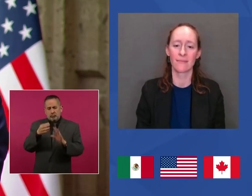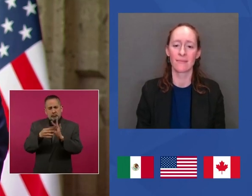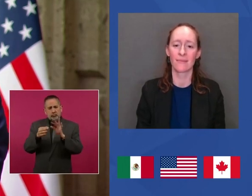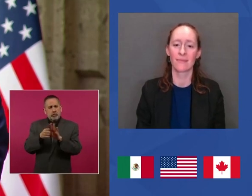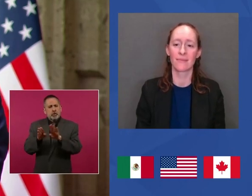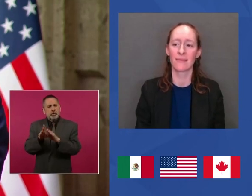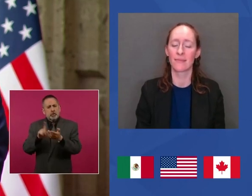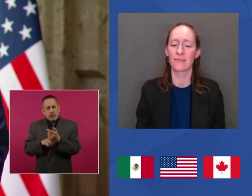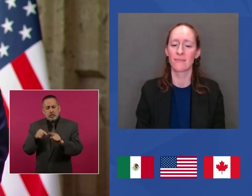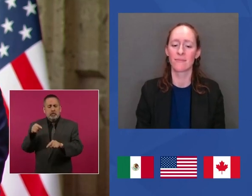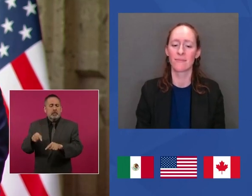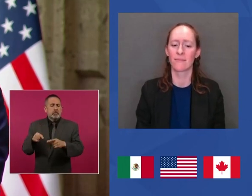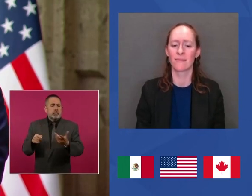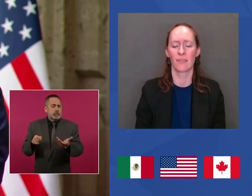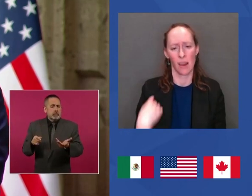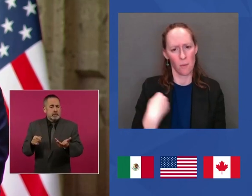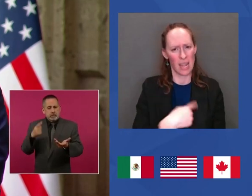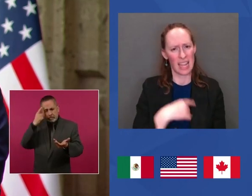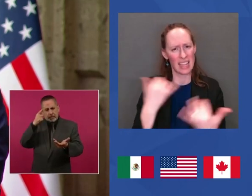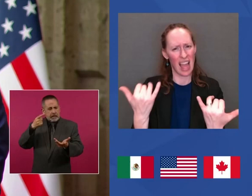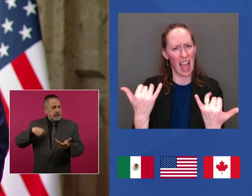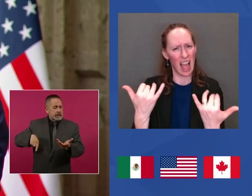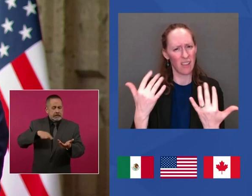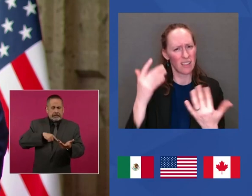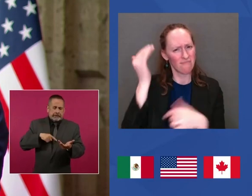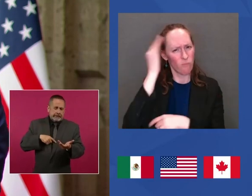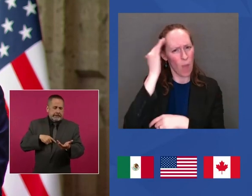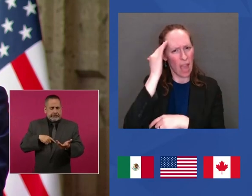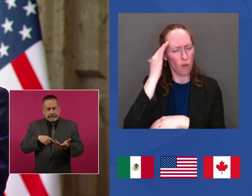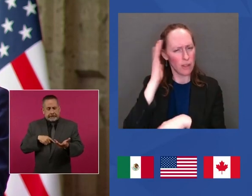this led us to